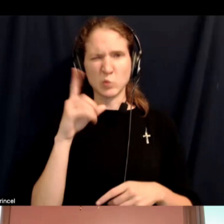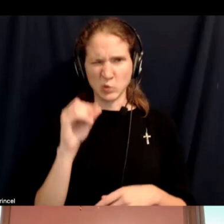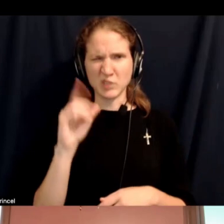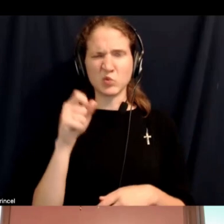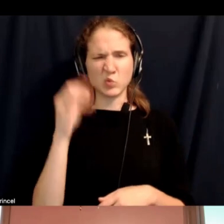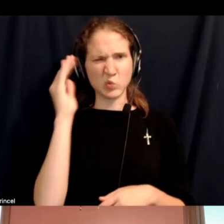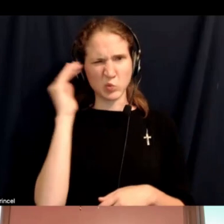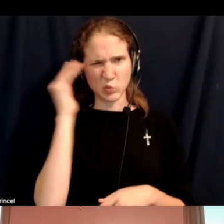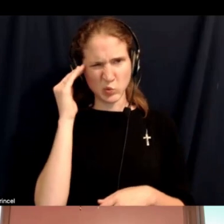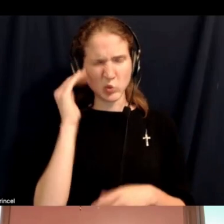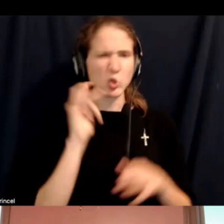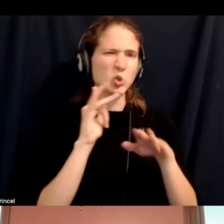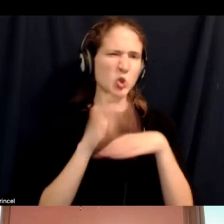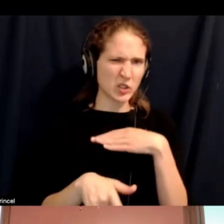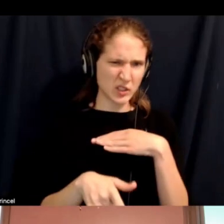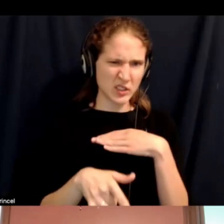some point fairly early